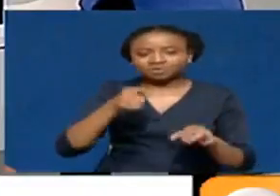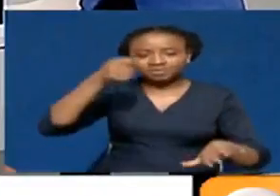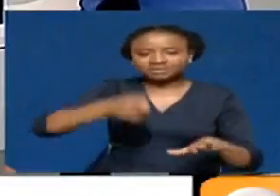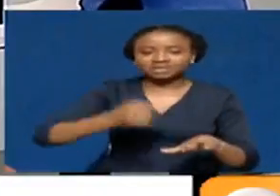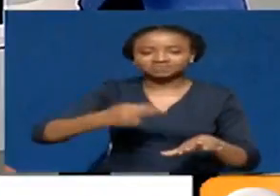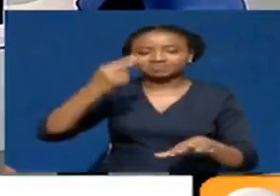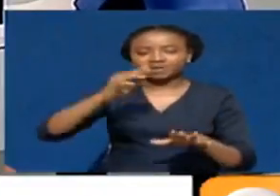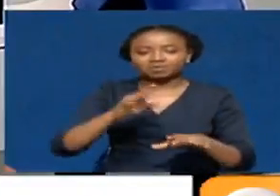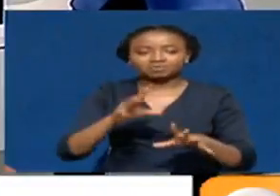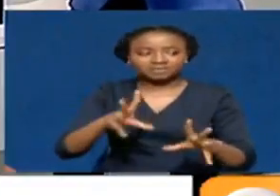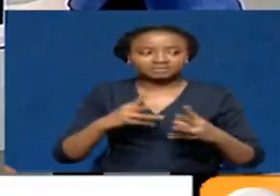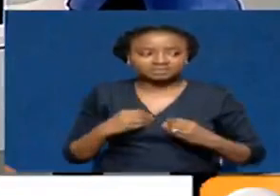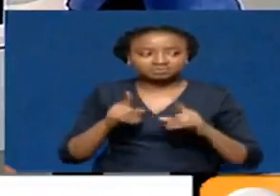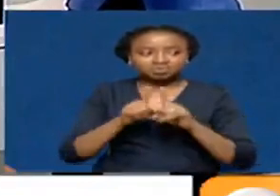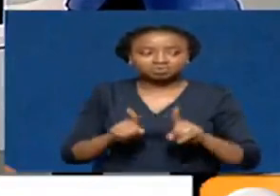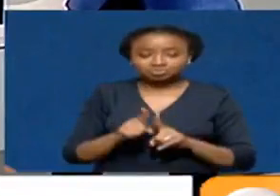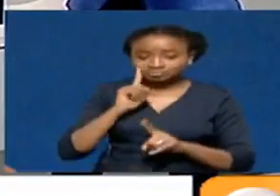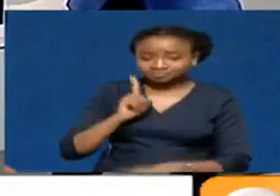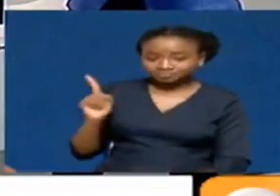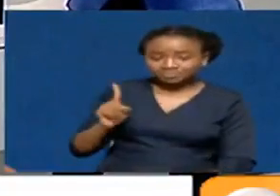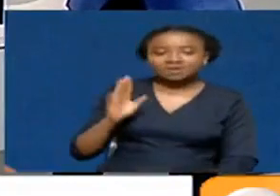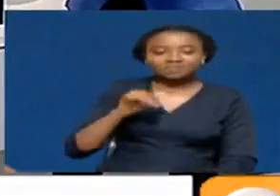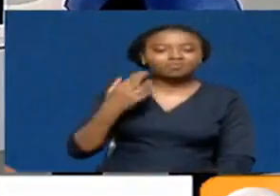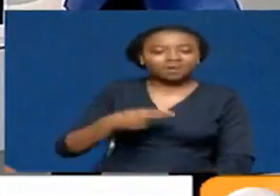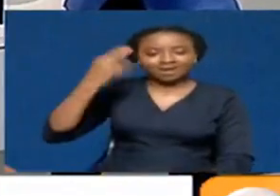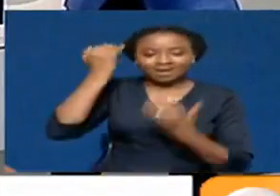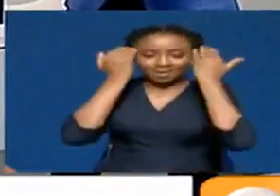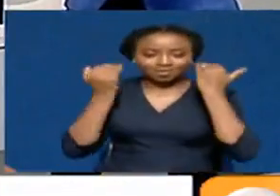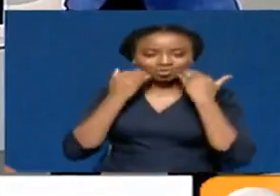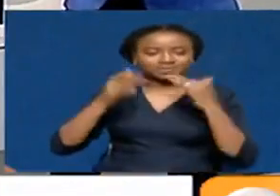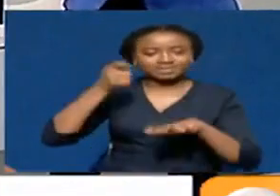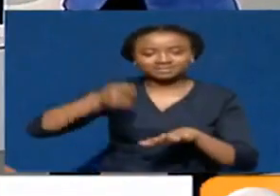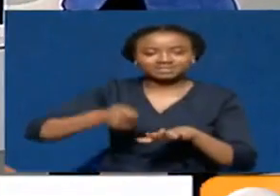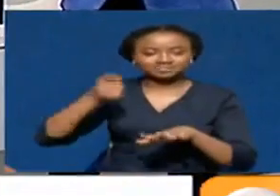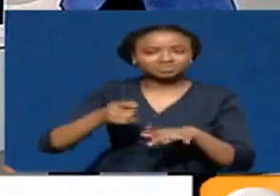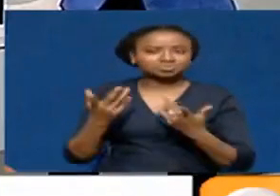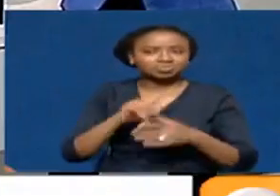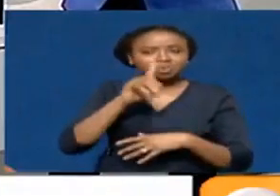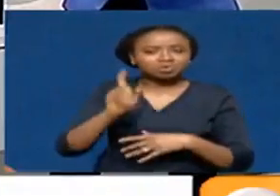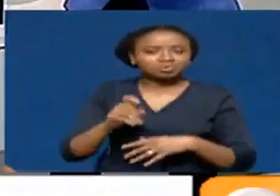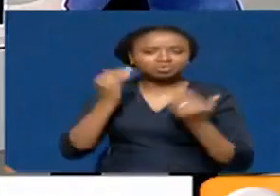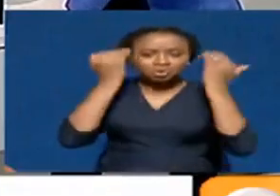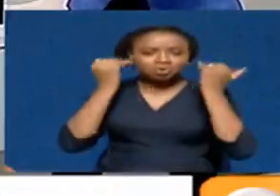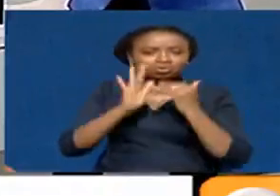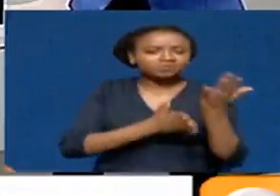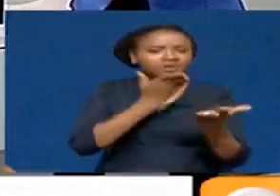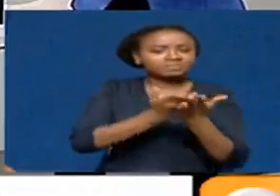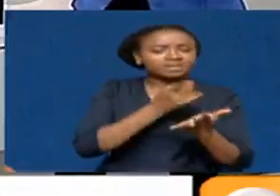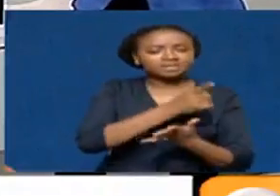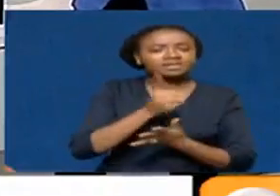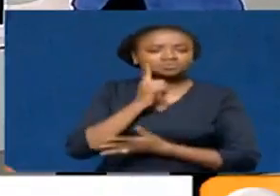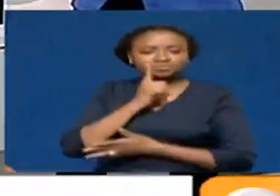were given by this 5-judge bench at the High Court in their verdict. So just what will the Court of Appeal judges